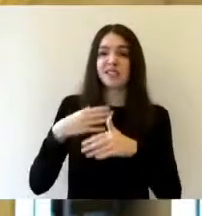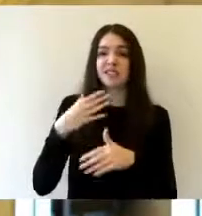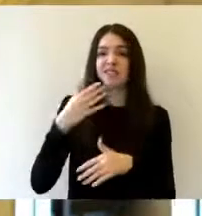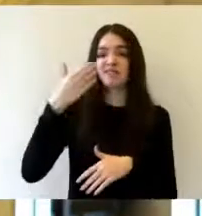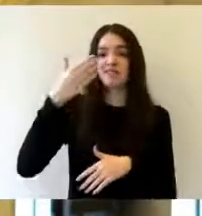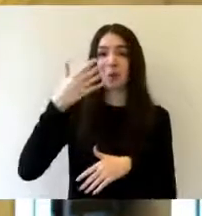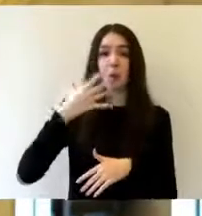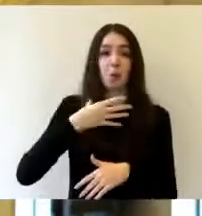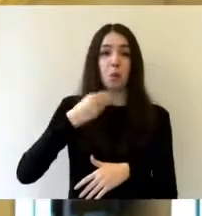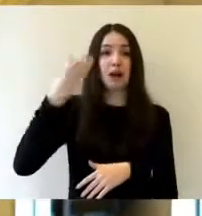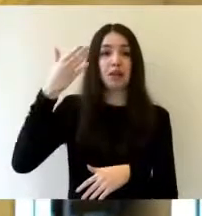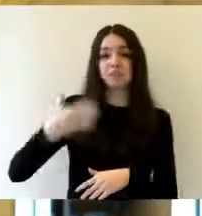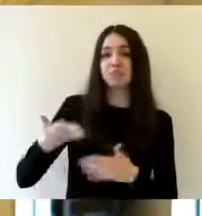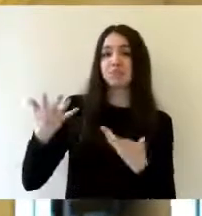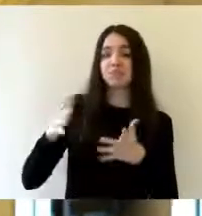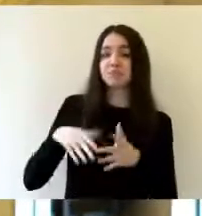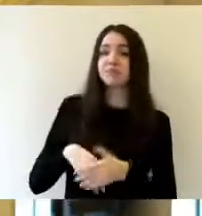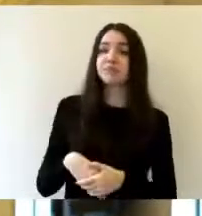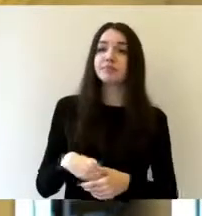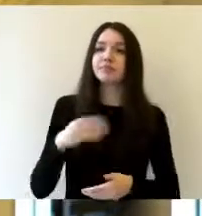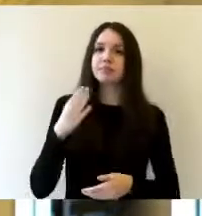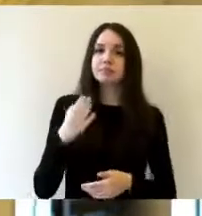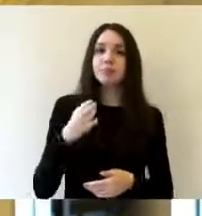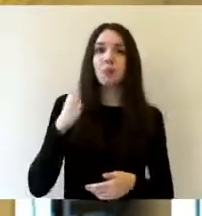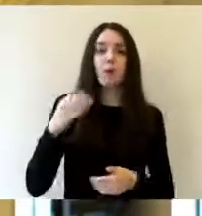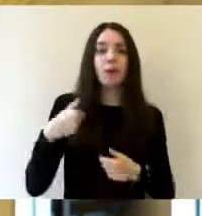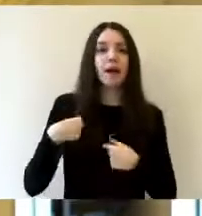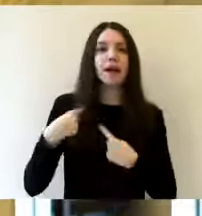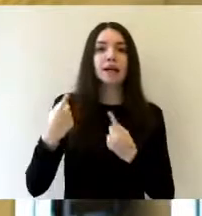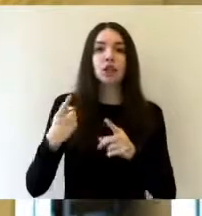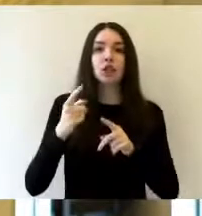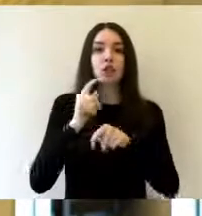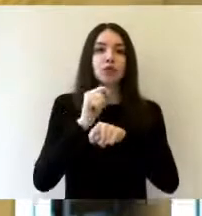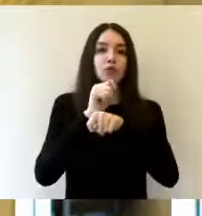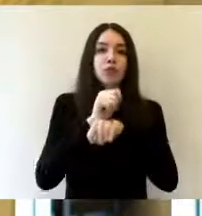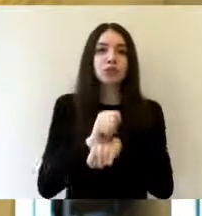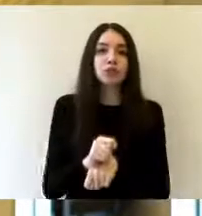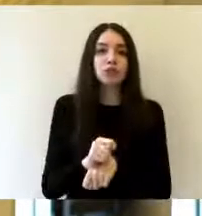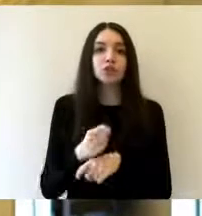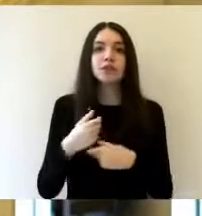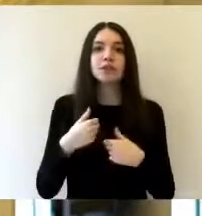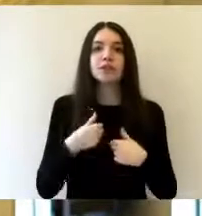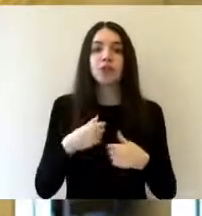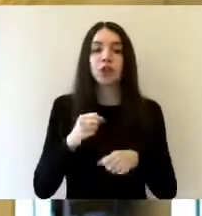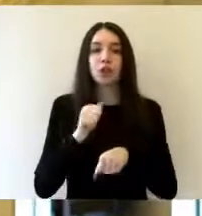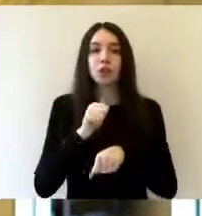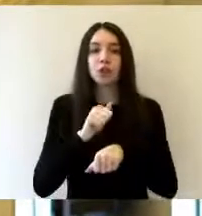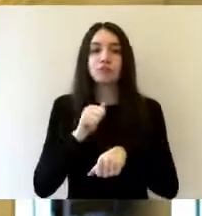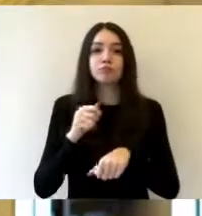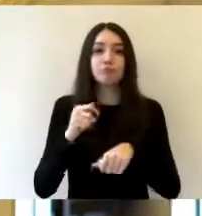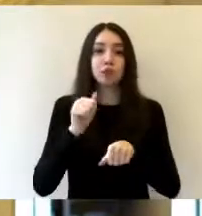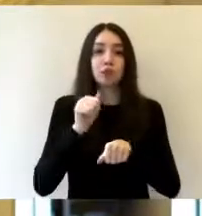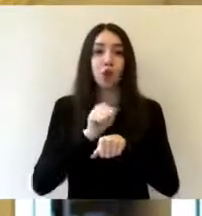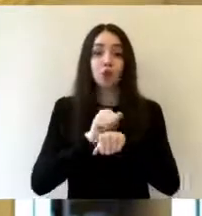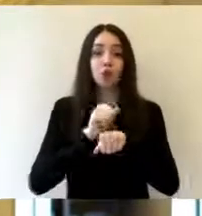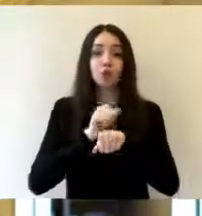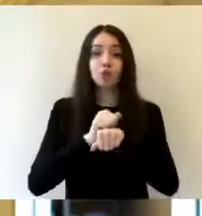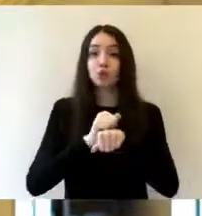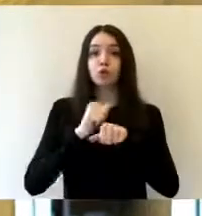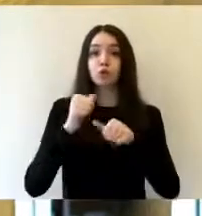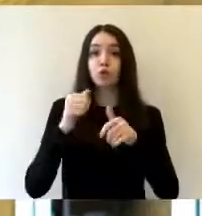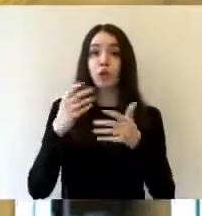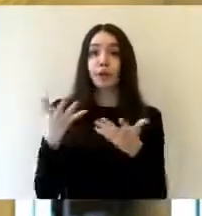Baltimore's kind of always had this tradition. We have the oldest continually operational stone fabrication shop in the country, right where my studio is.